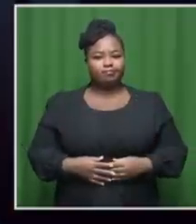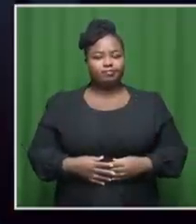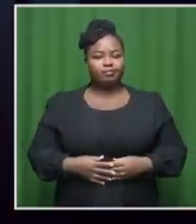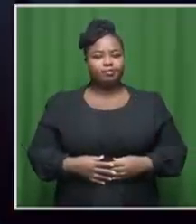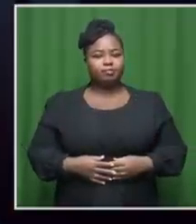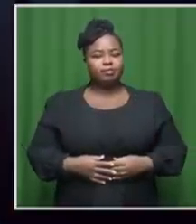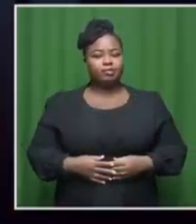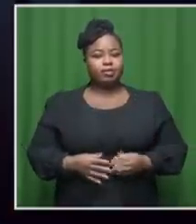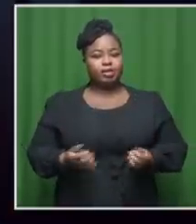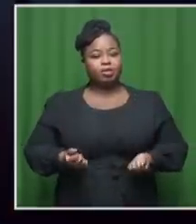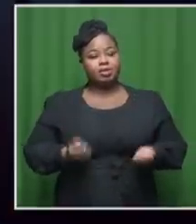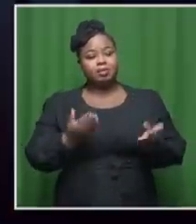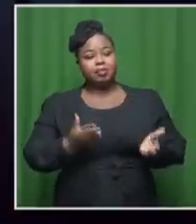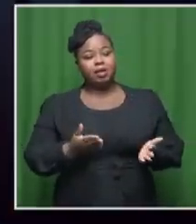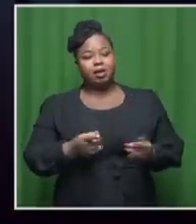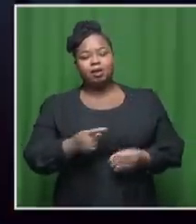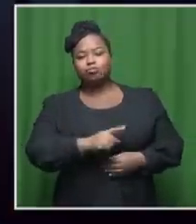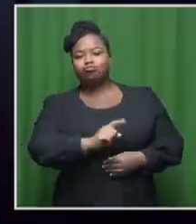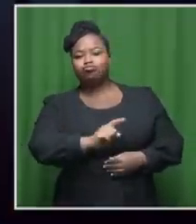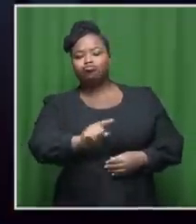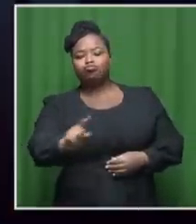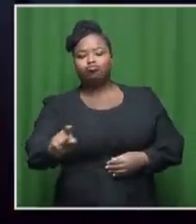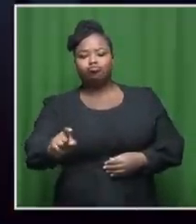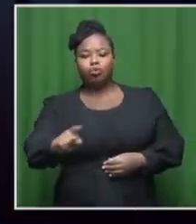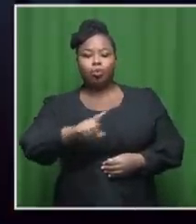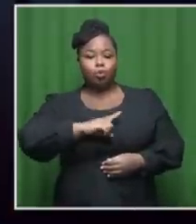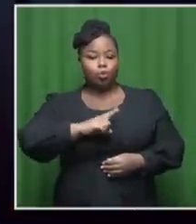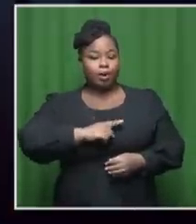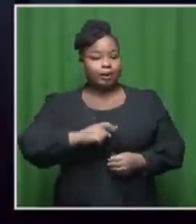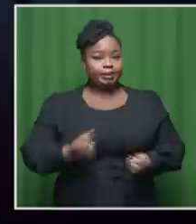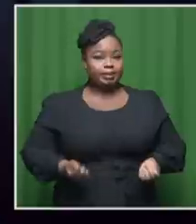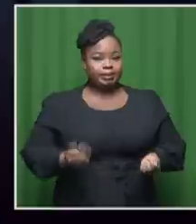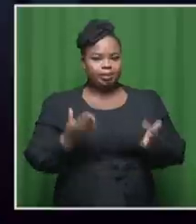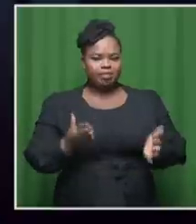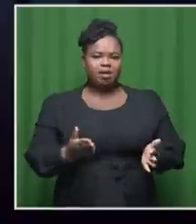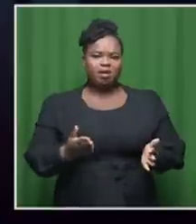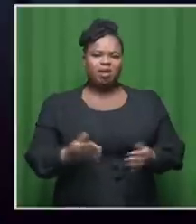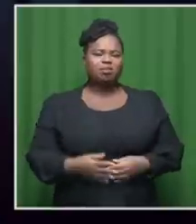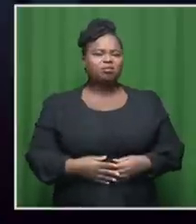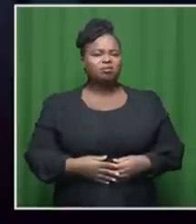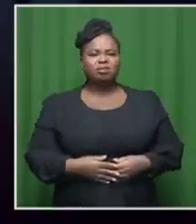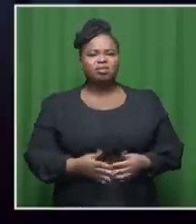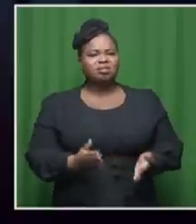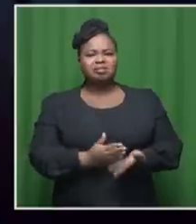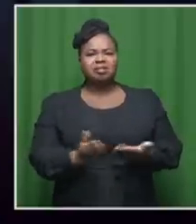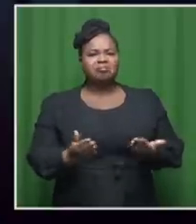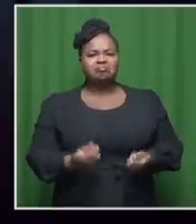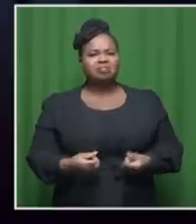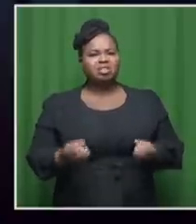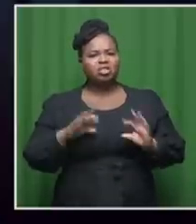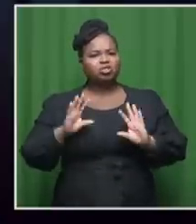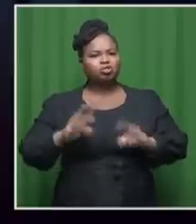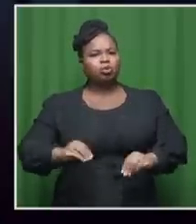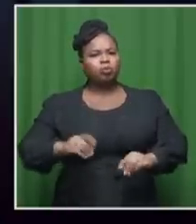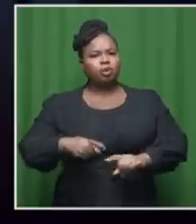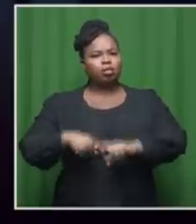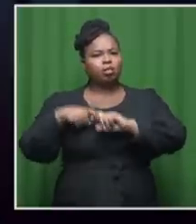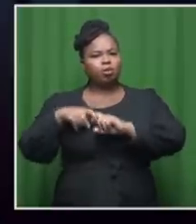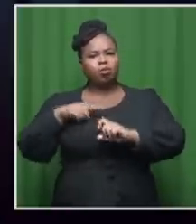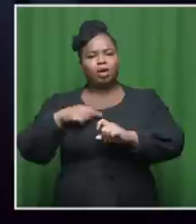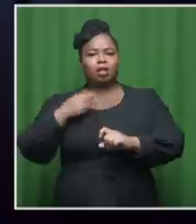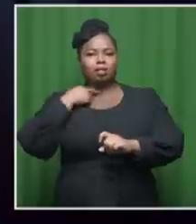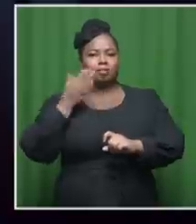to talk to our supplier base, because also our supplier base, our suppliers had stopped supplying us because we had stopped paying